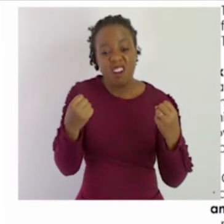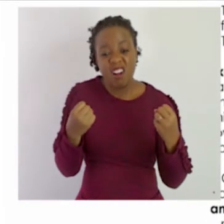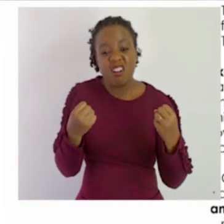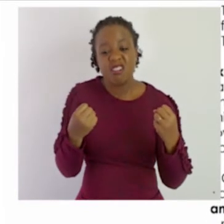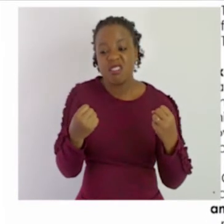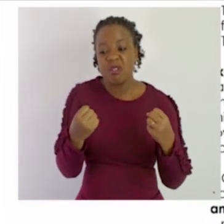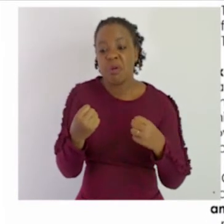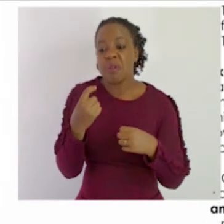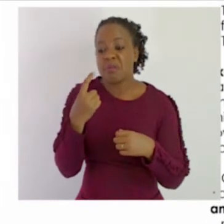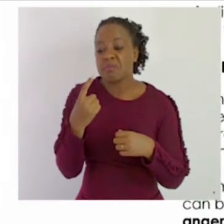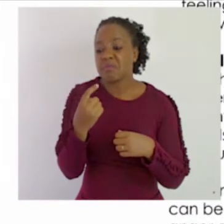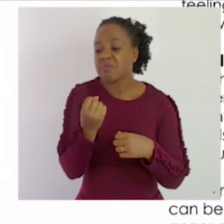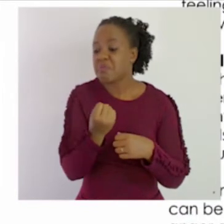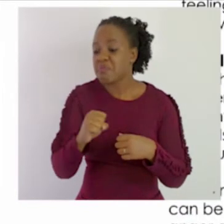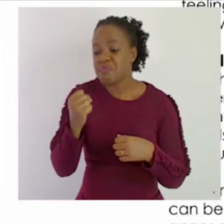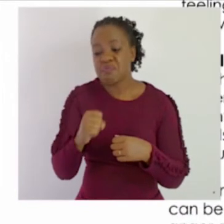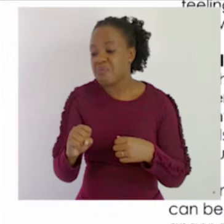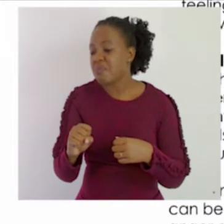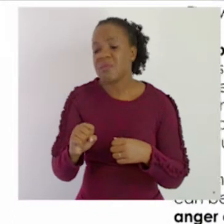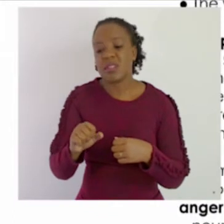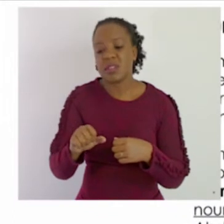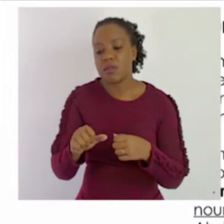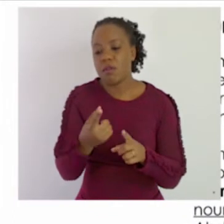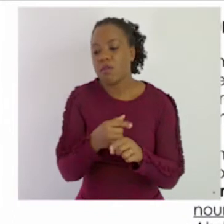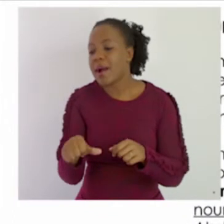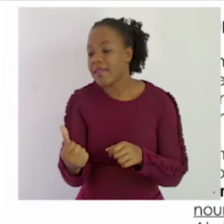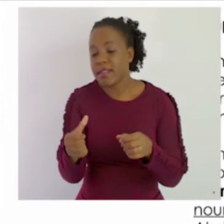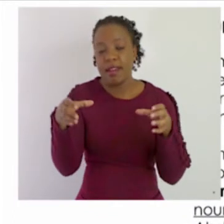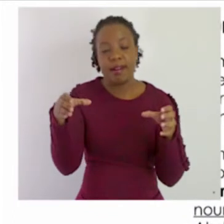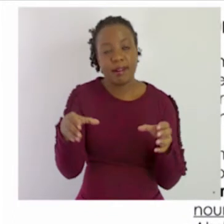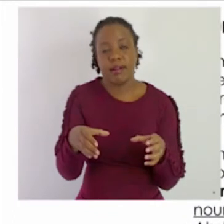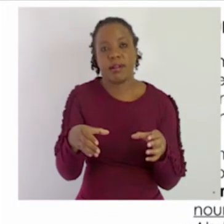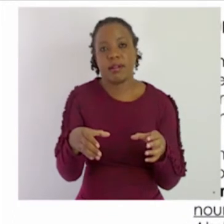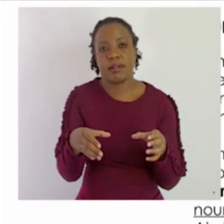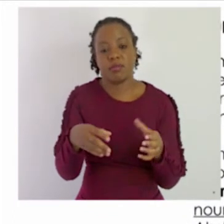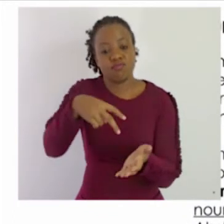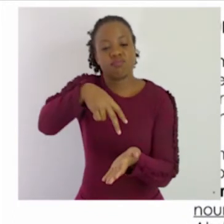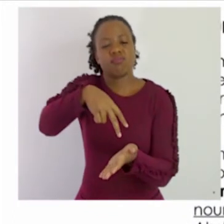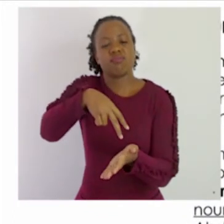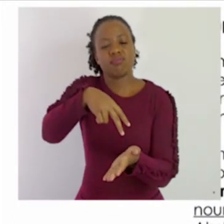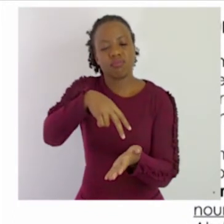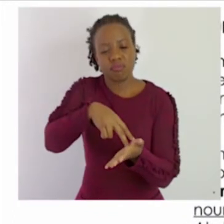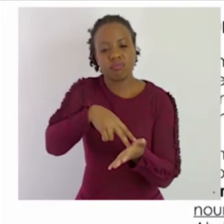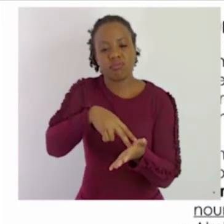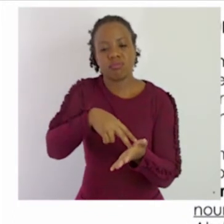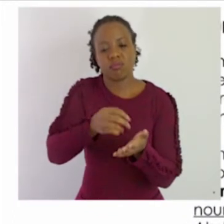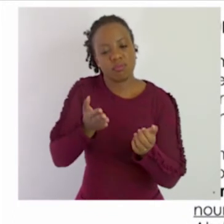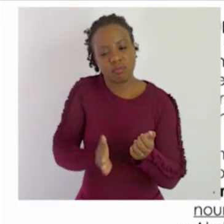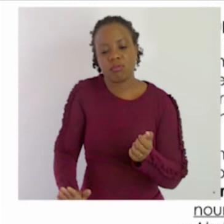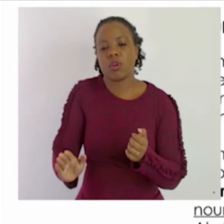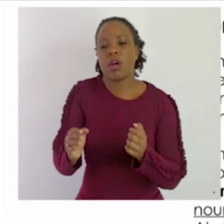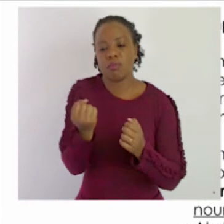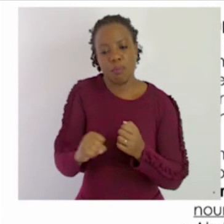another class. Tangi showed courage when he stood up to the bully from another class. Right,